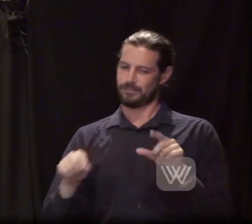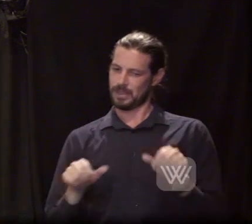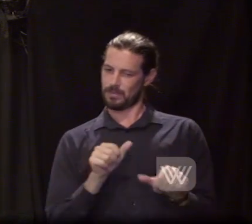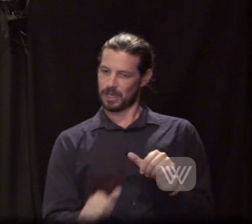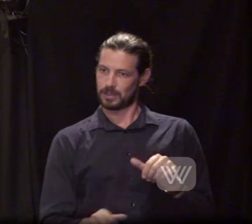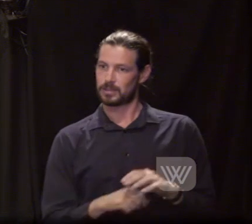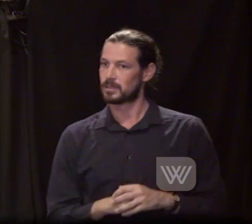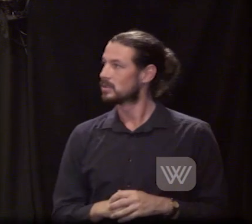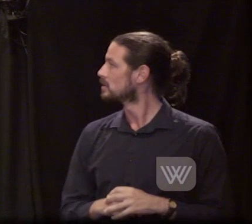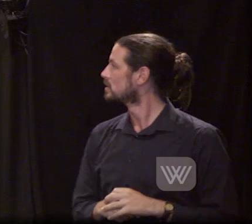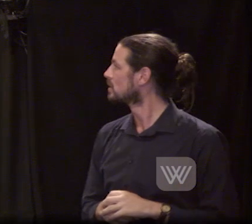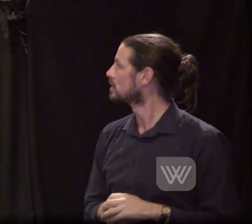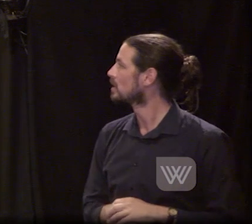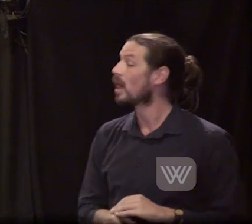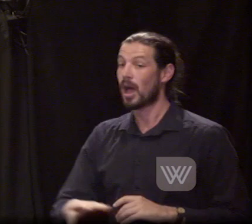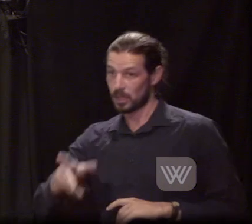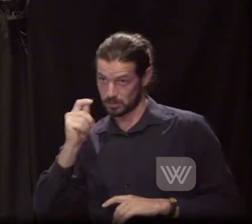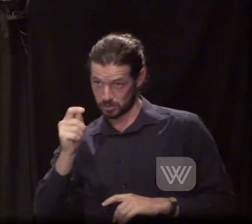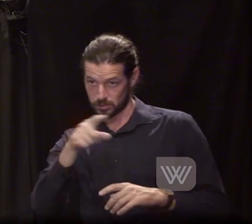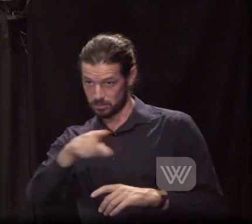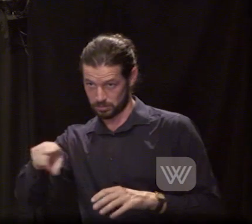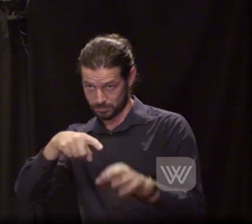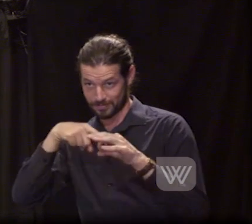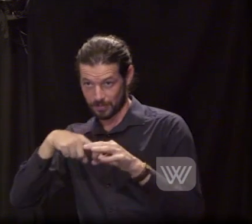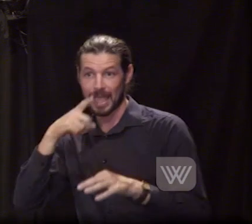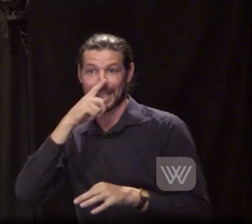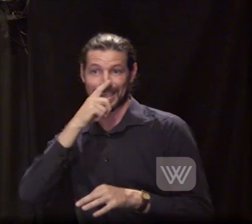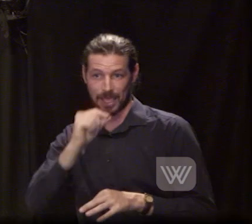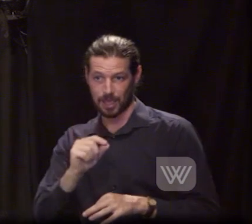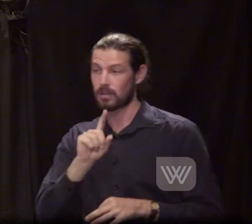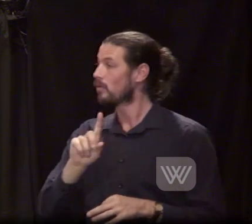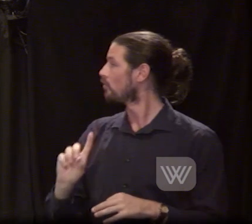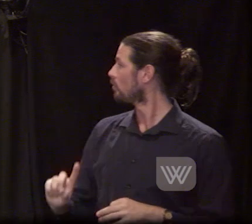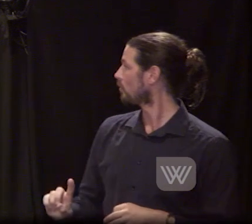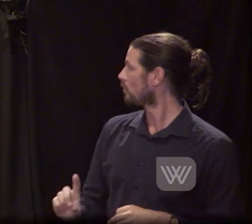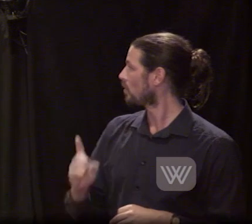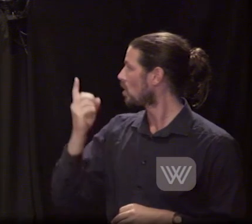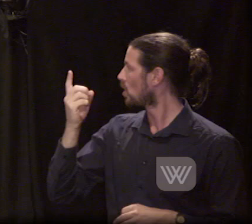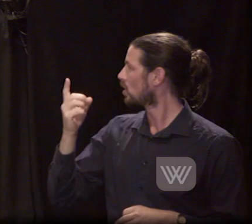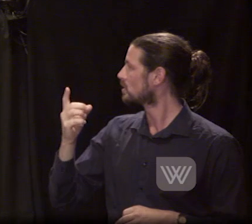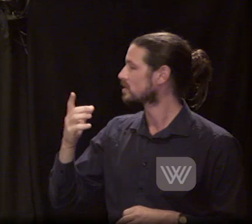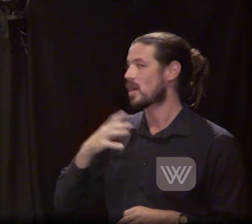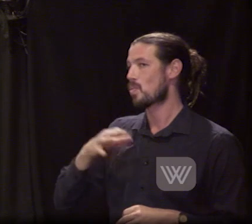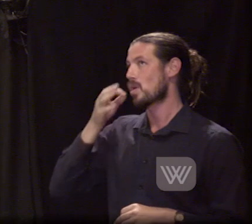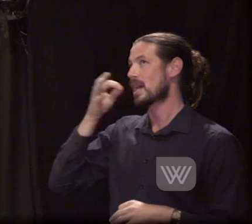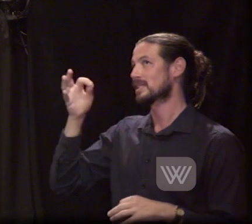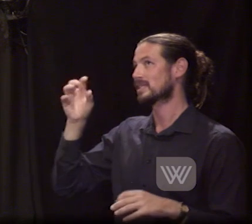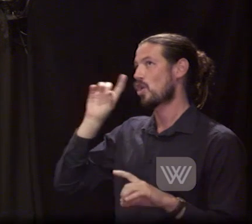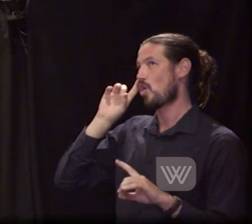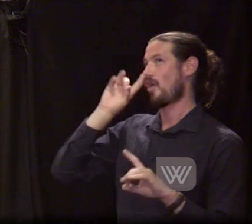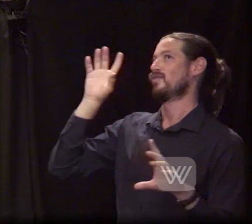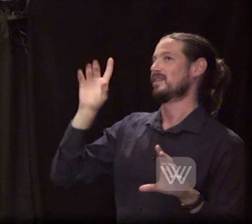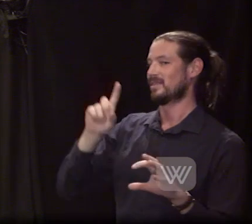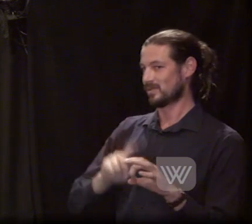We're nearly time for your questions, but I just wanted to ask perhaps the obvious final one, which